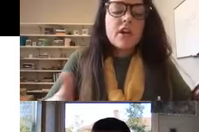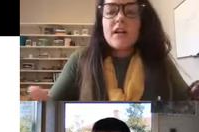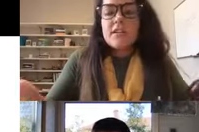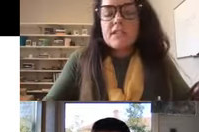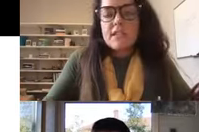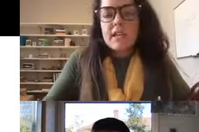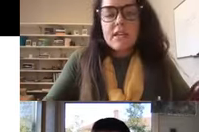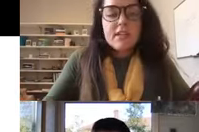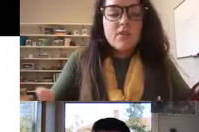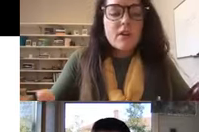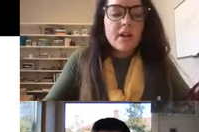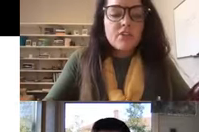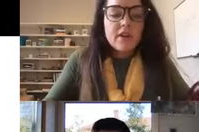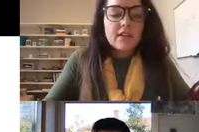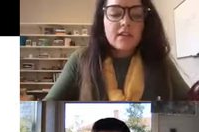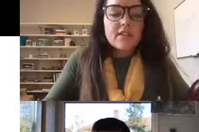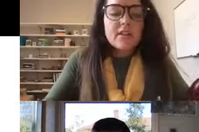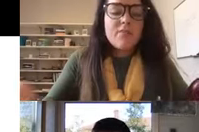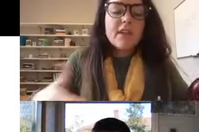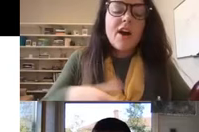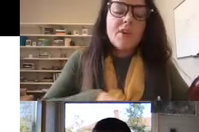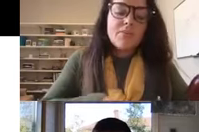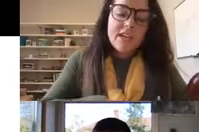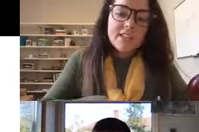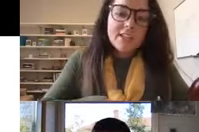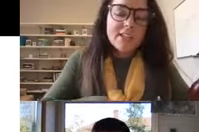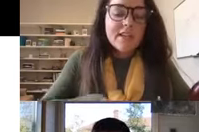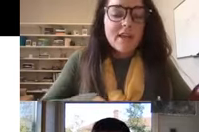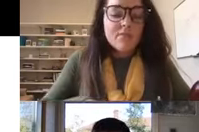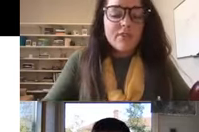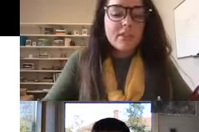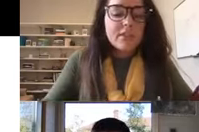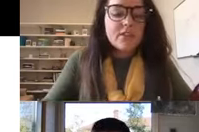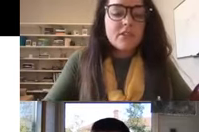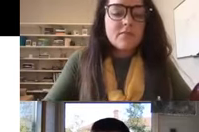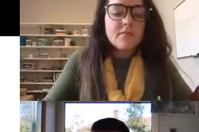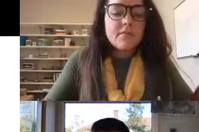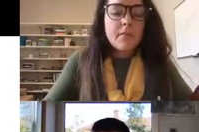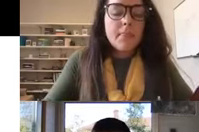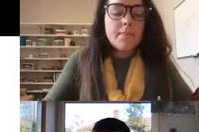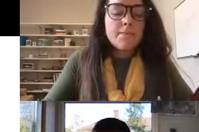which are unstated or unaddressed, but omnipresent and privileged.